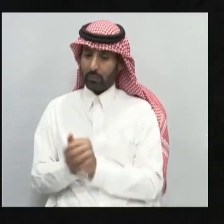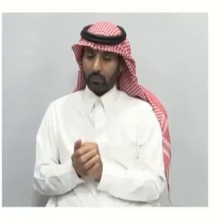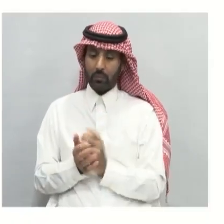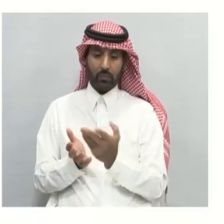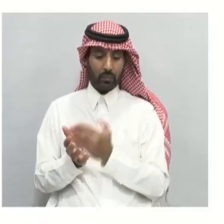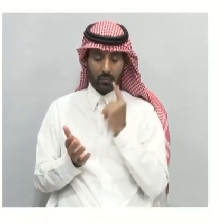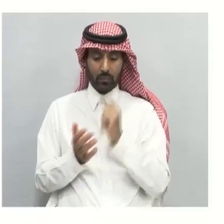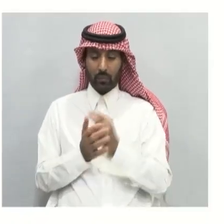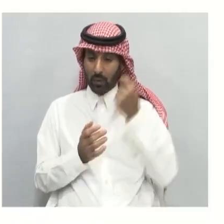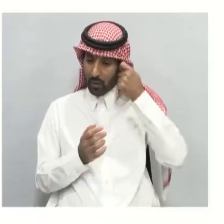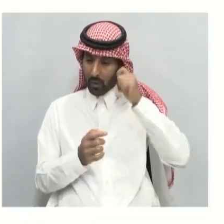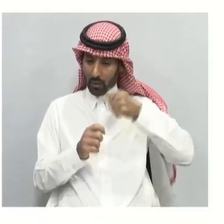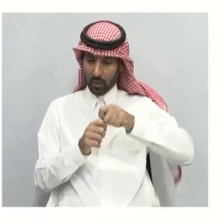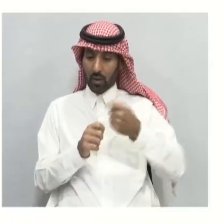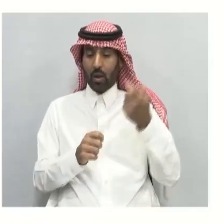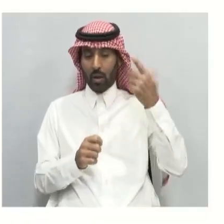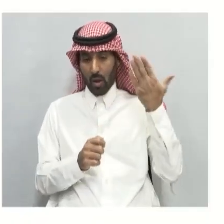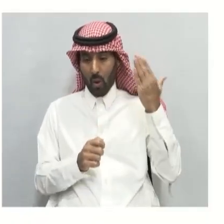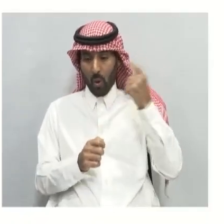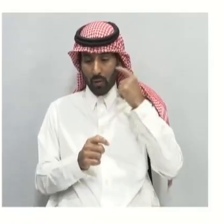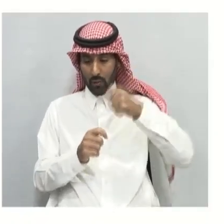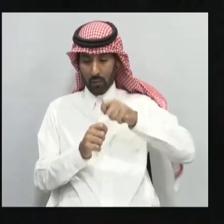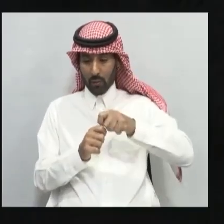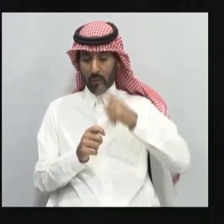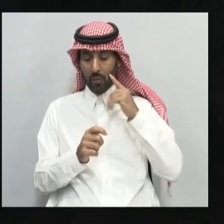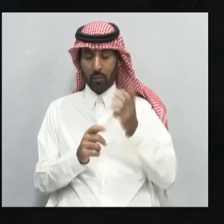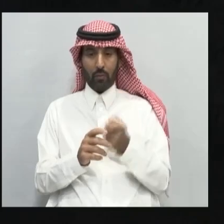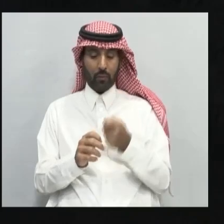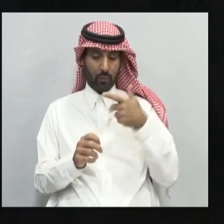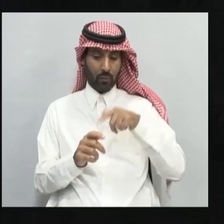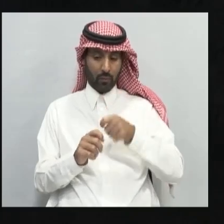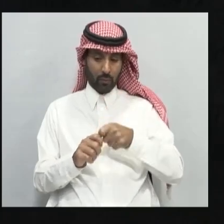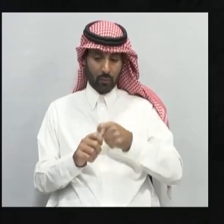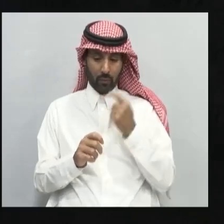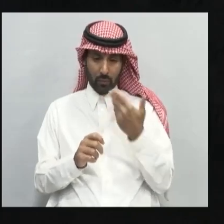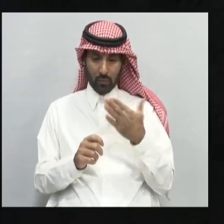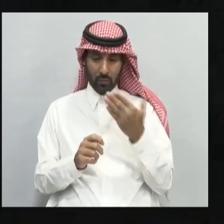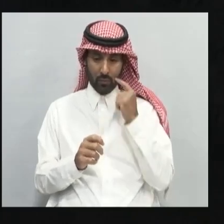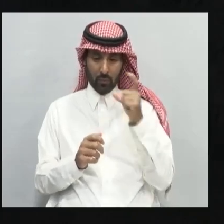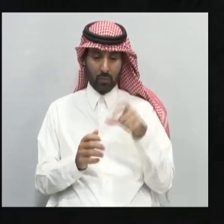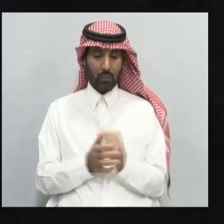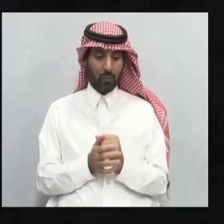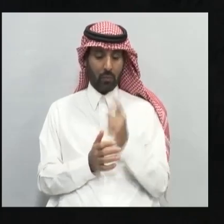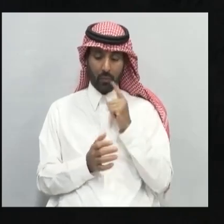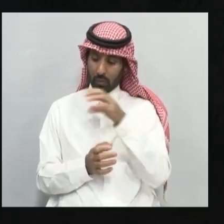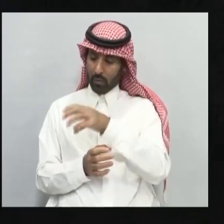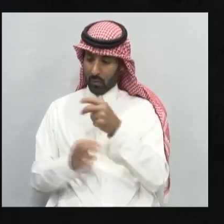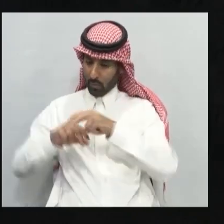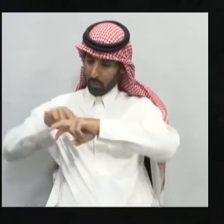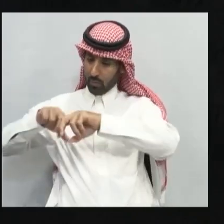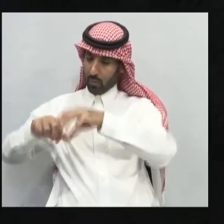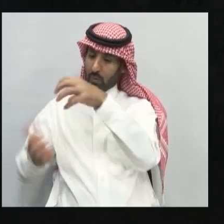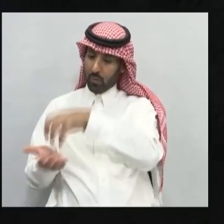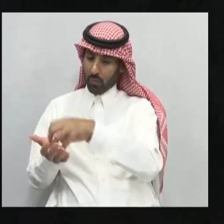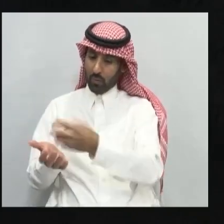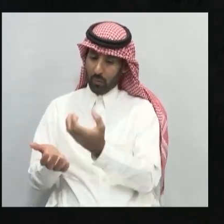However, for the invention, it wasn't there, however, we made effort to make it. So to find a